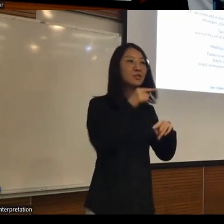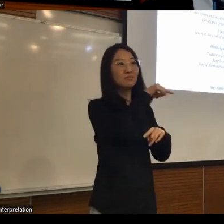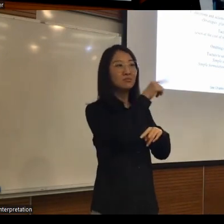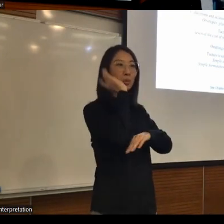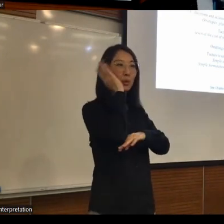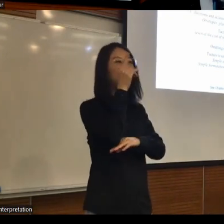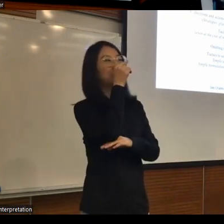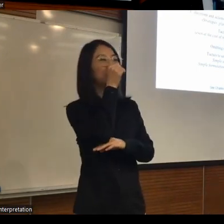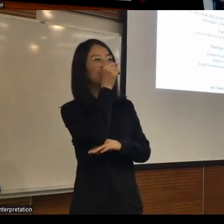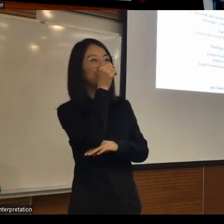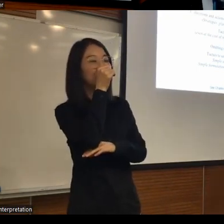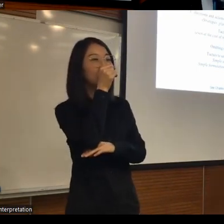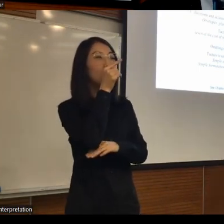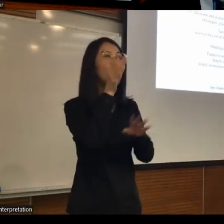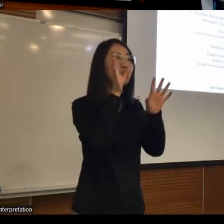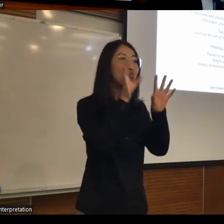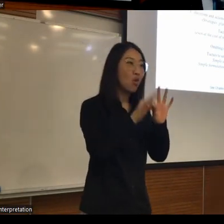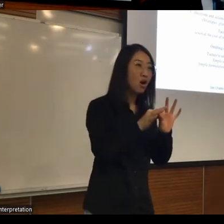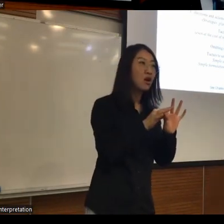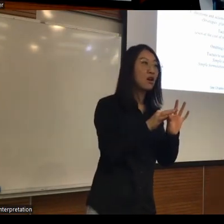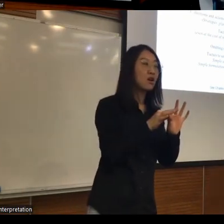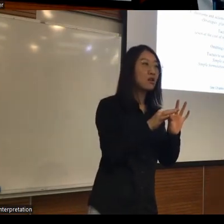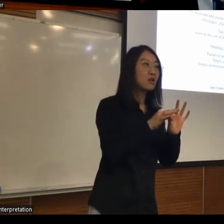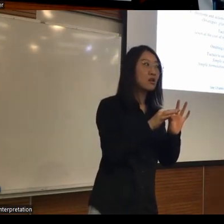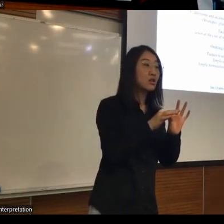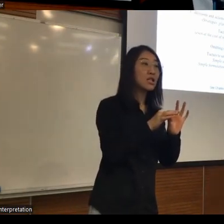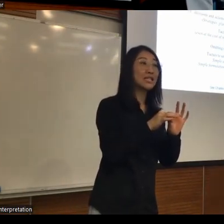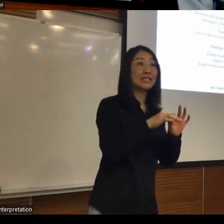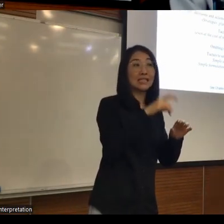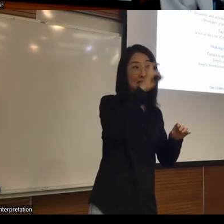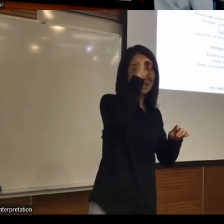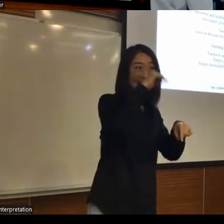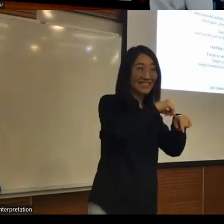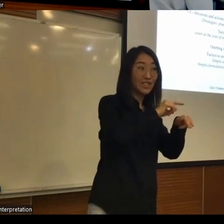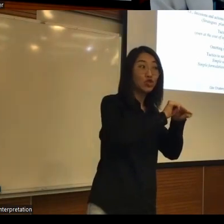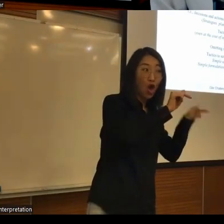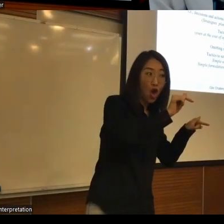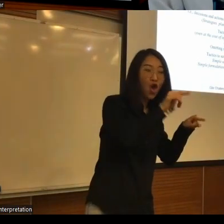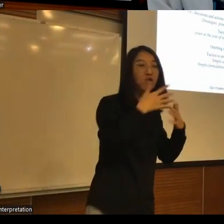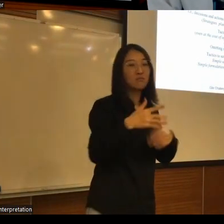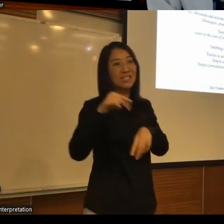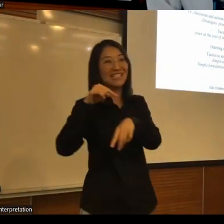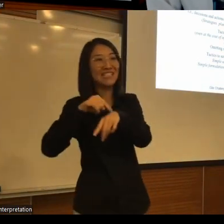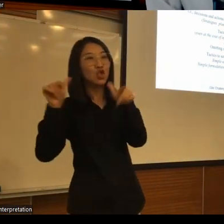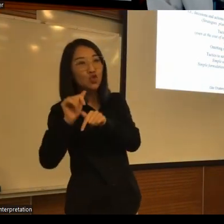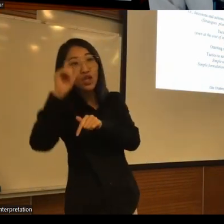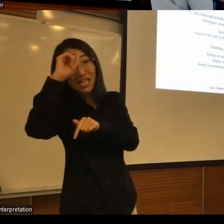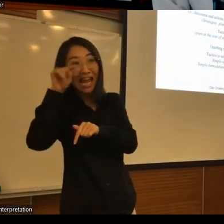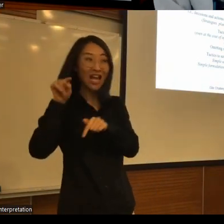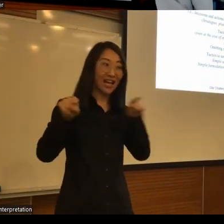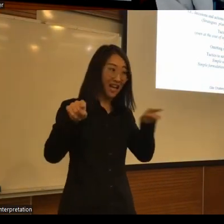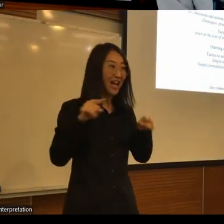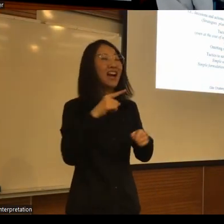in the later part of you mentioned the long-term memory and the short-term, the working memory. So based